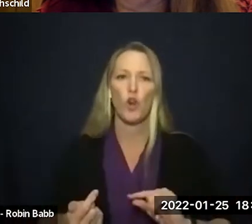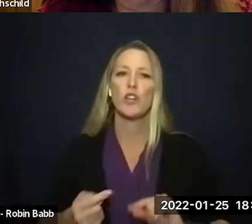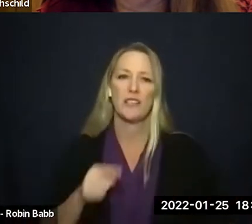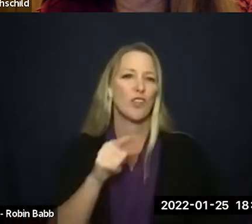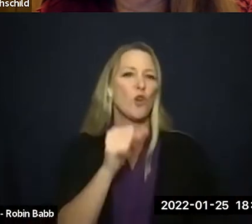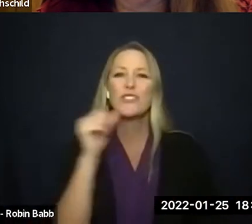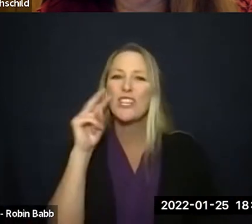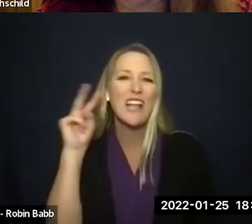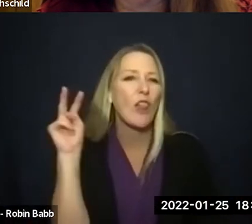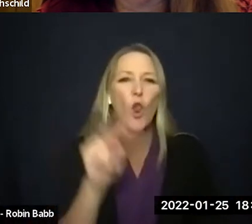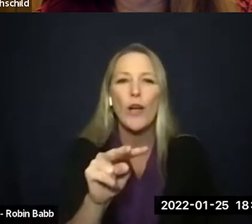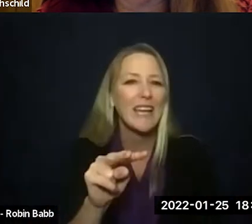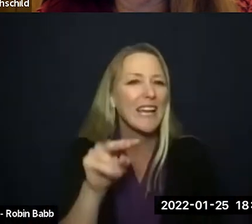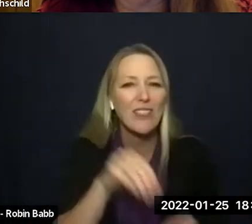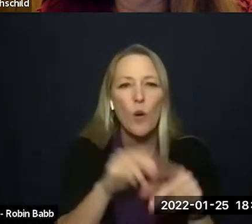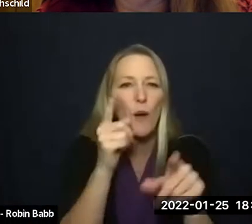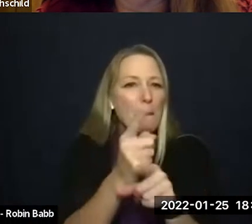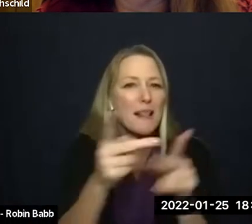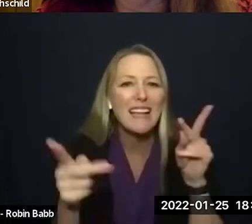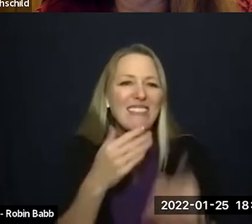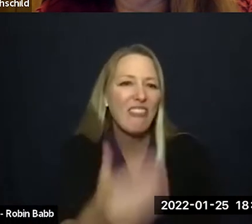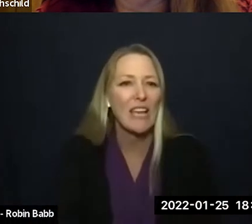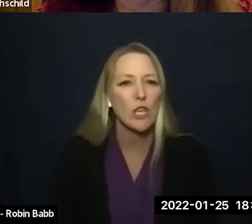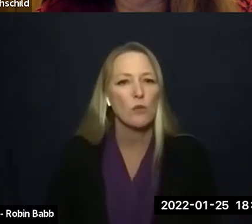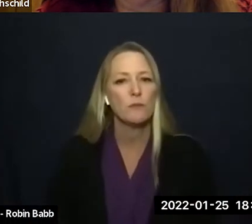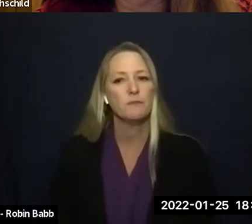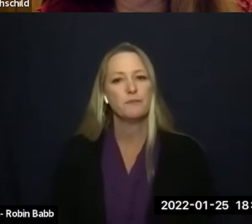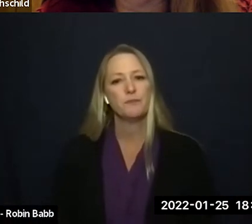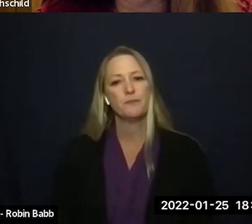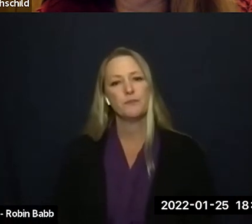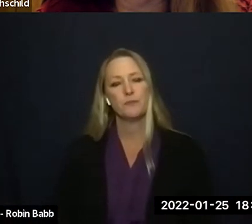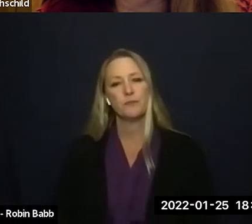not looking at the right place thank you